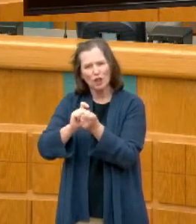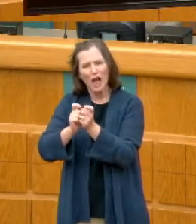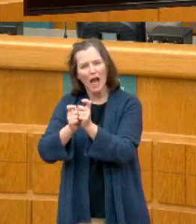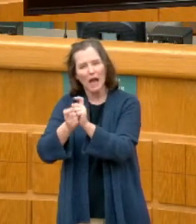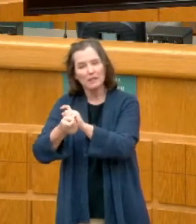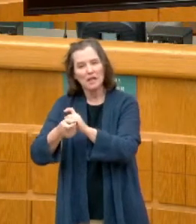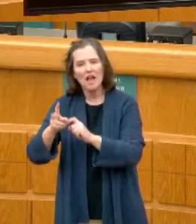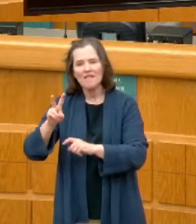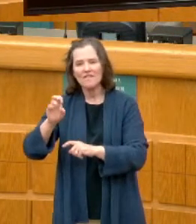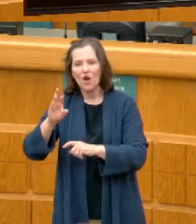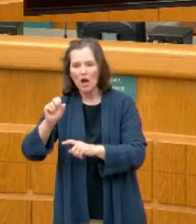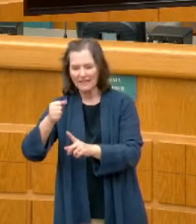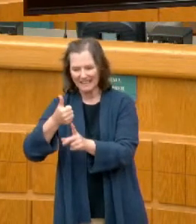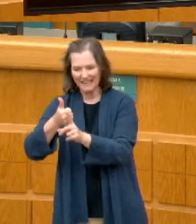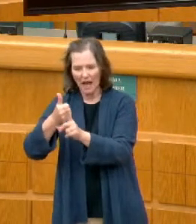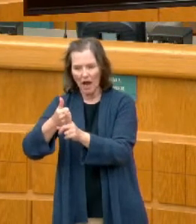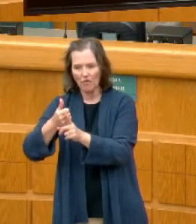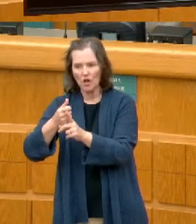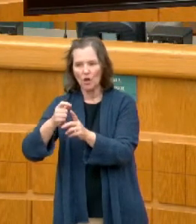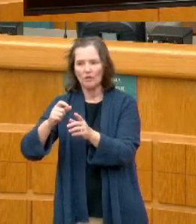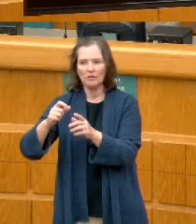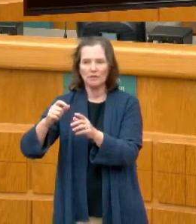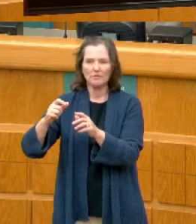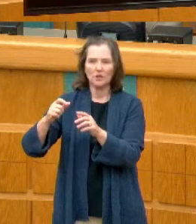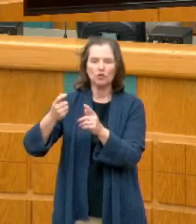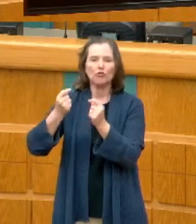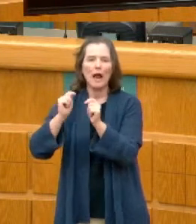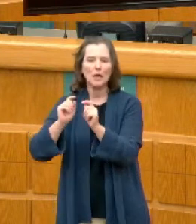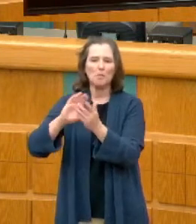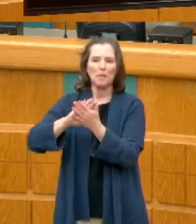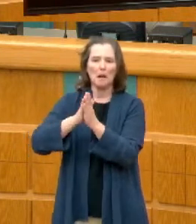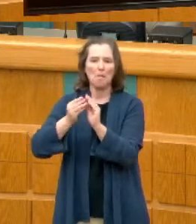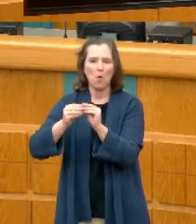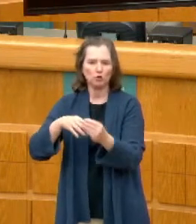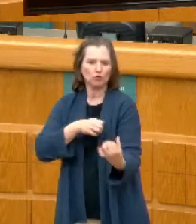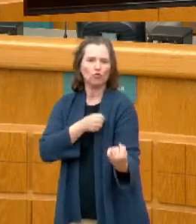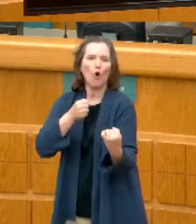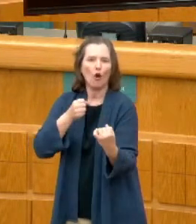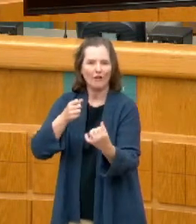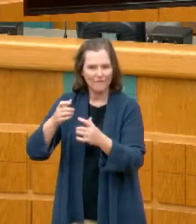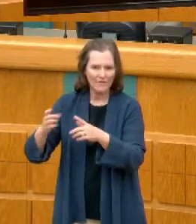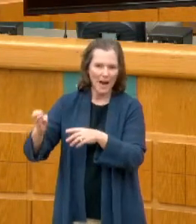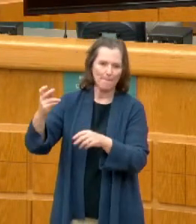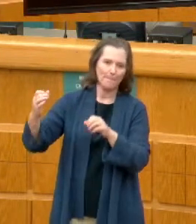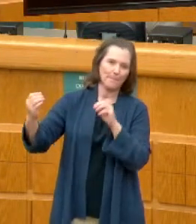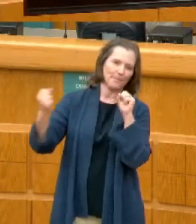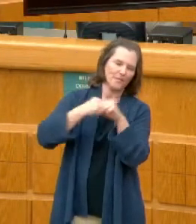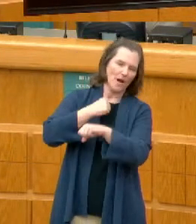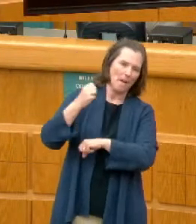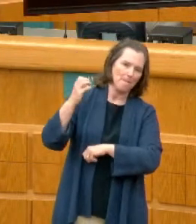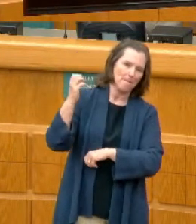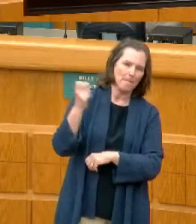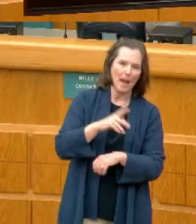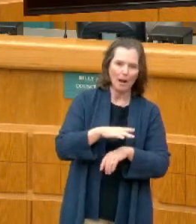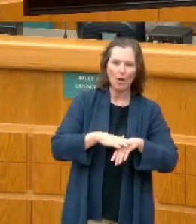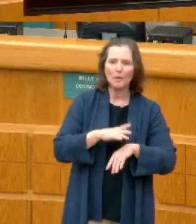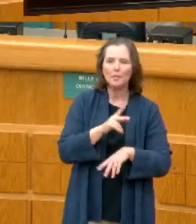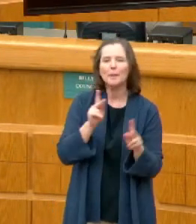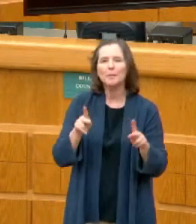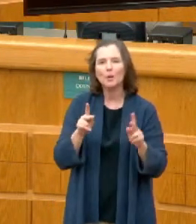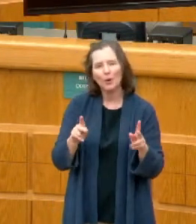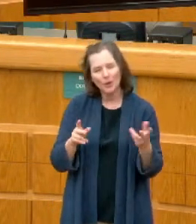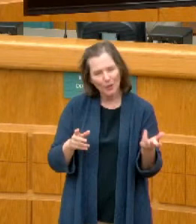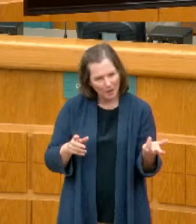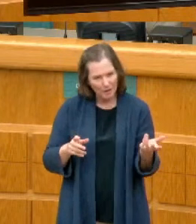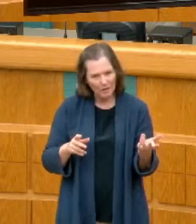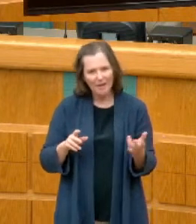fighting us back. And we know that today's virus vaccines worked against this crazy mutation that is known as